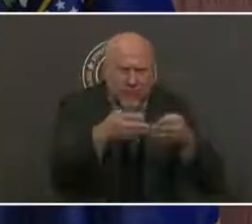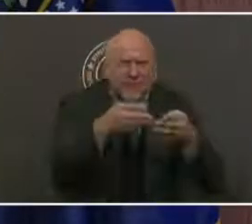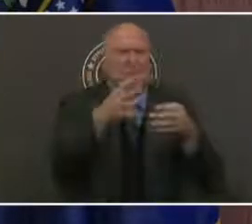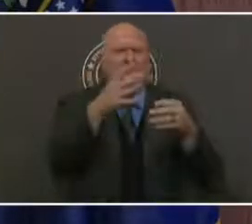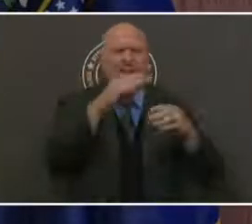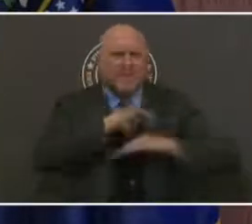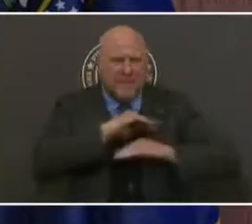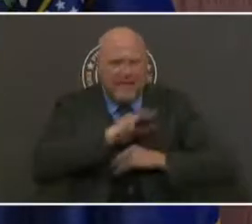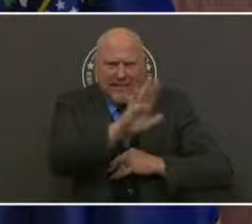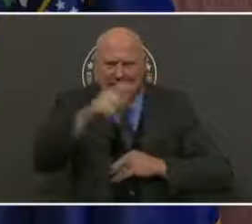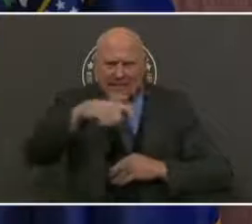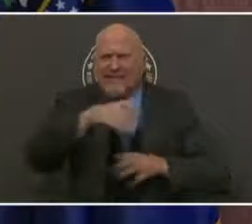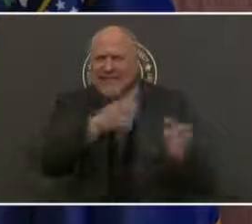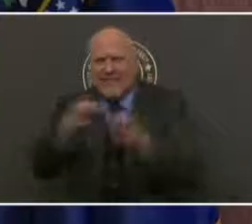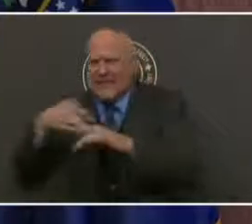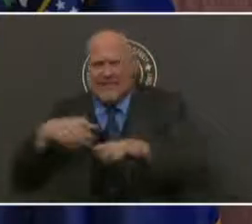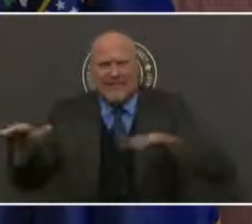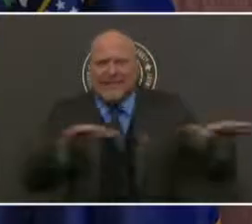March 4th announcement,